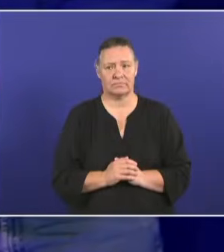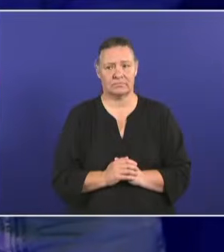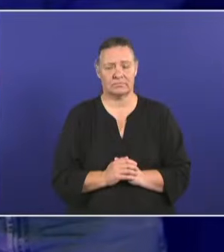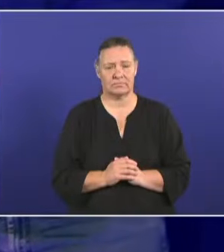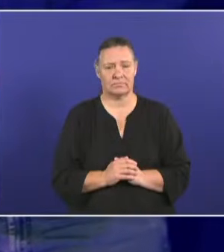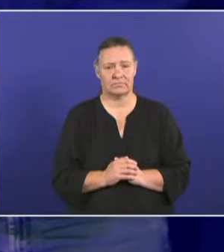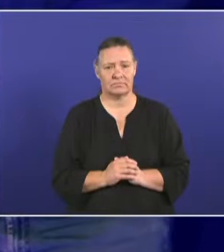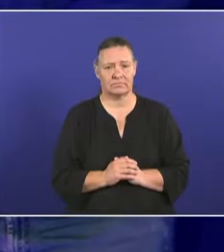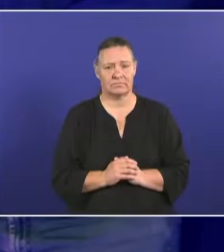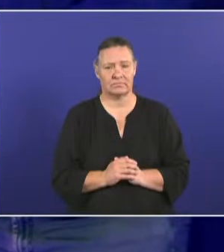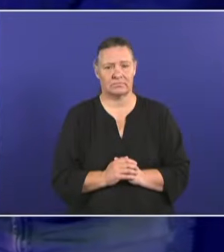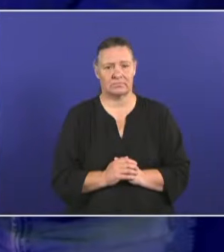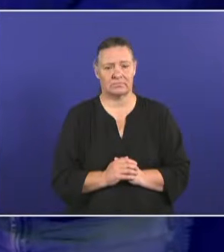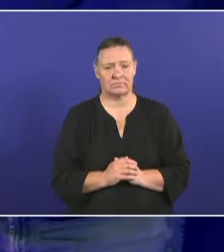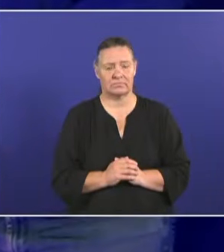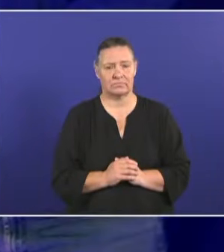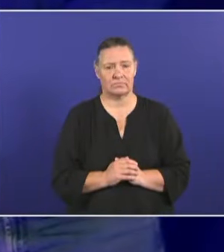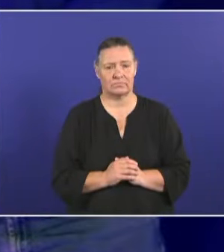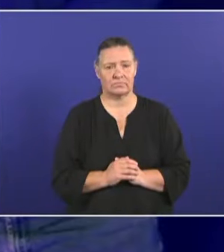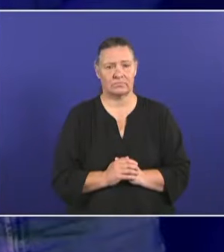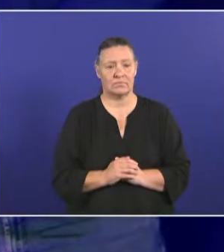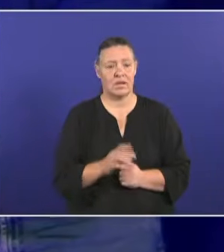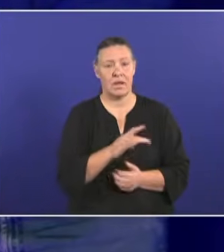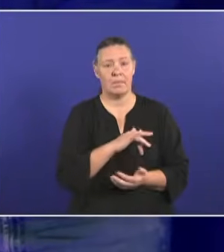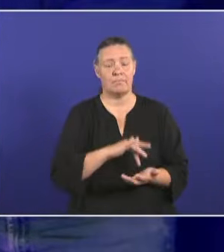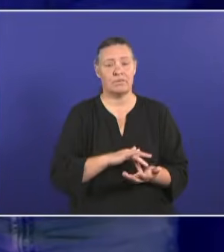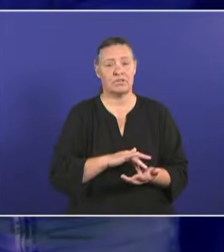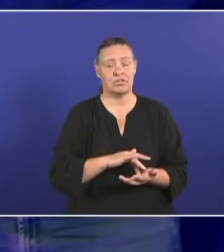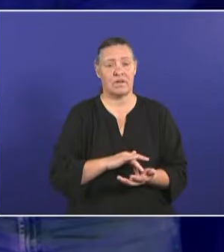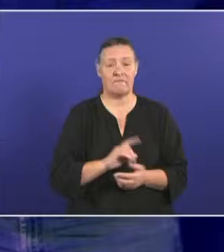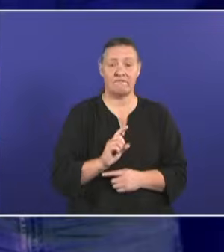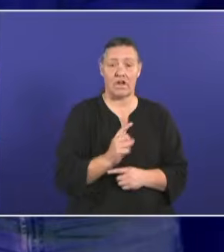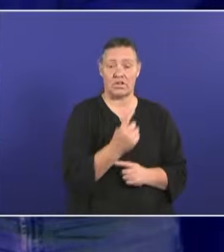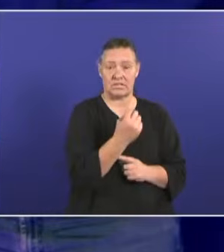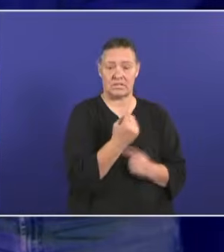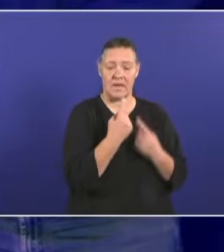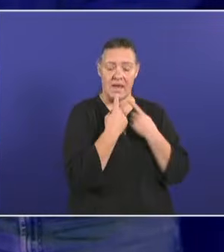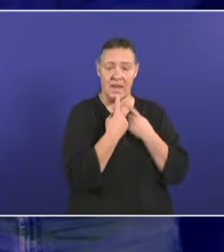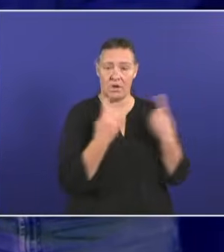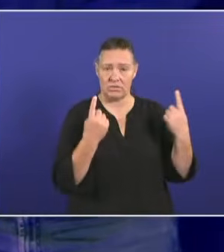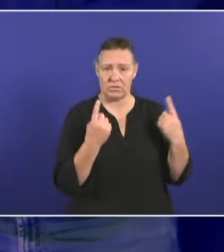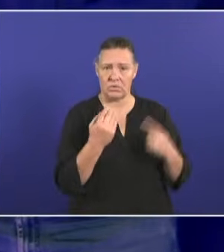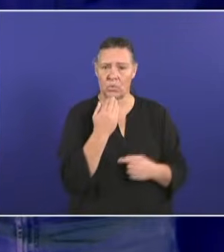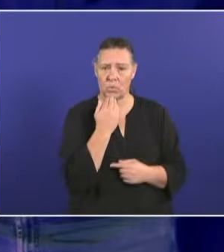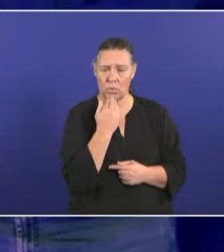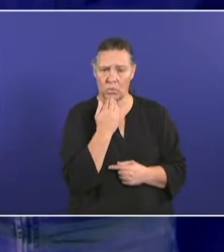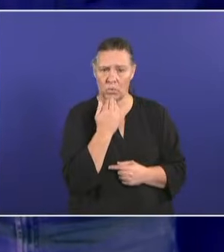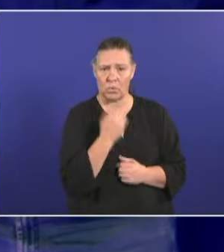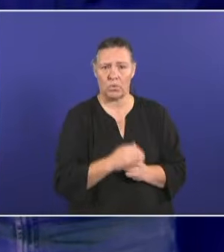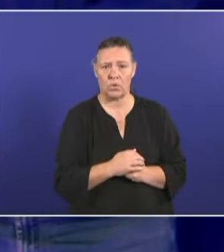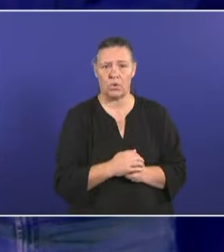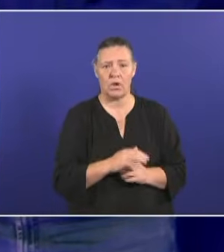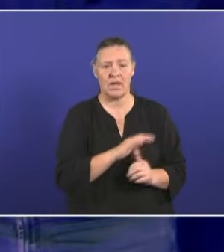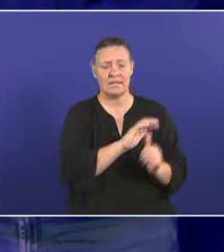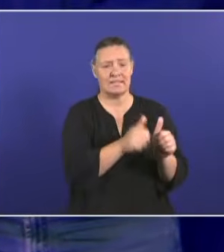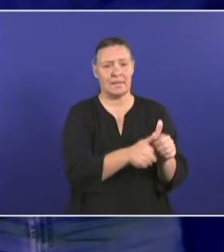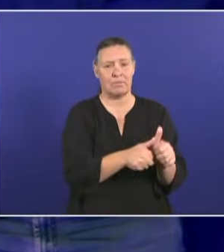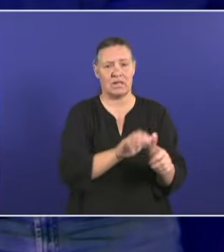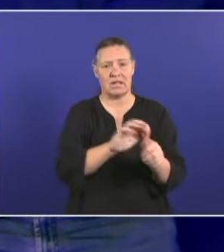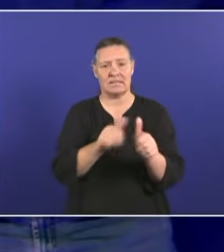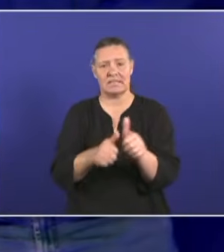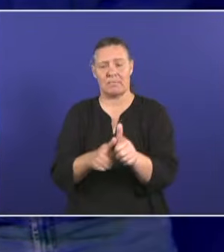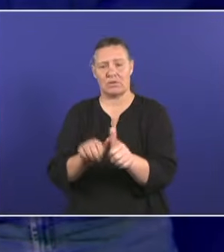the first leadership position we will announce is that of the 3 deputy